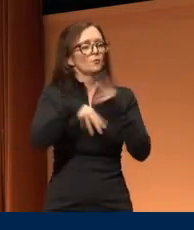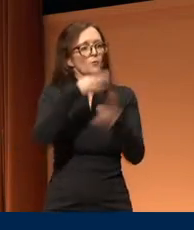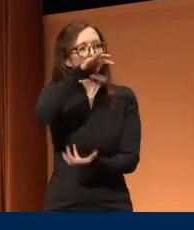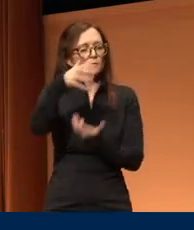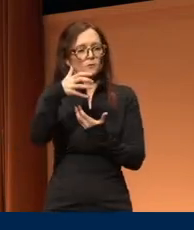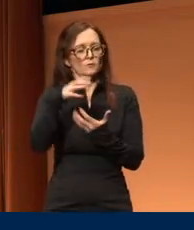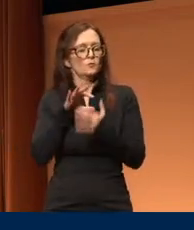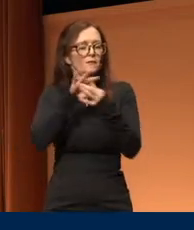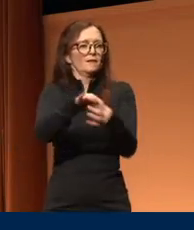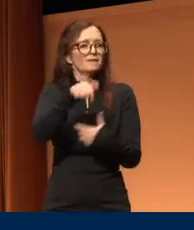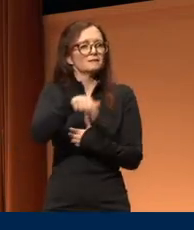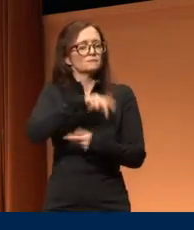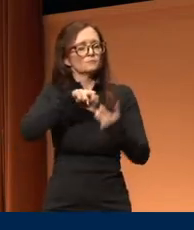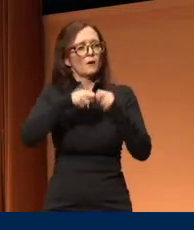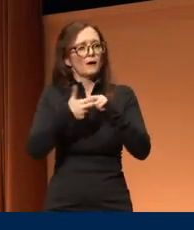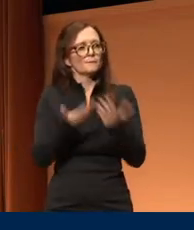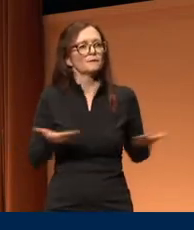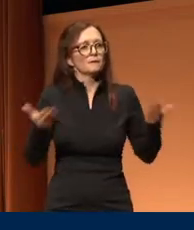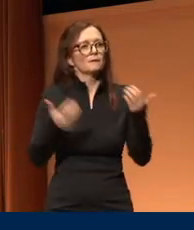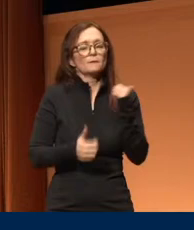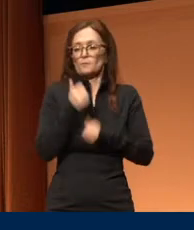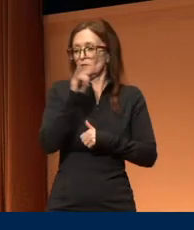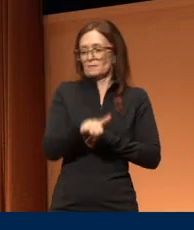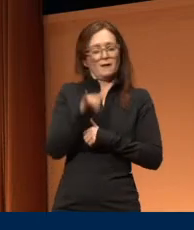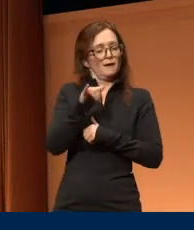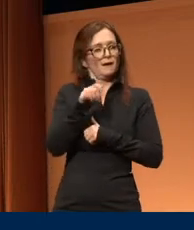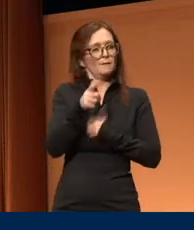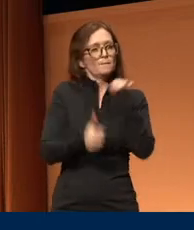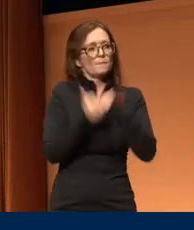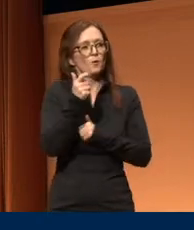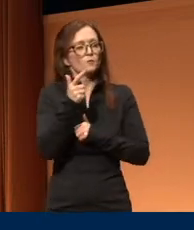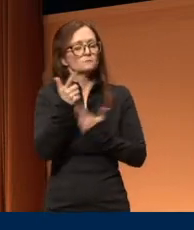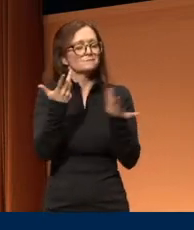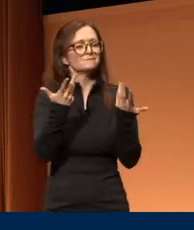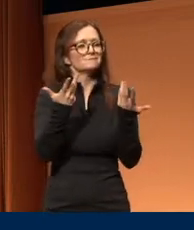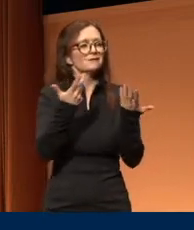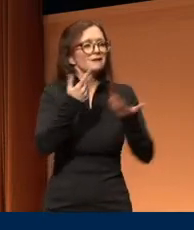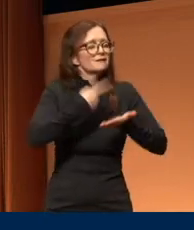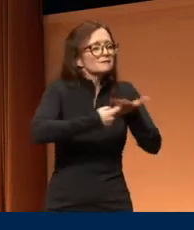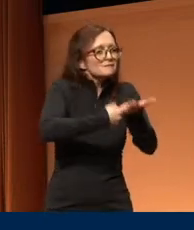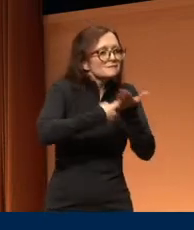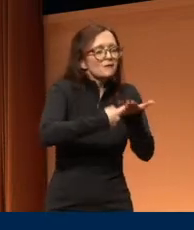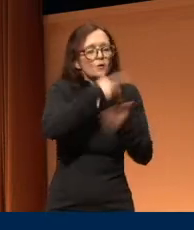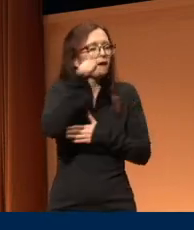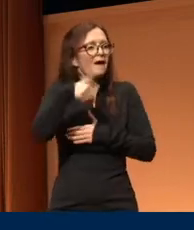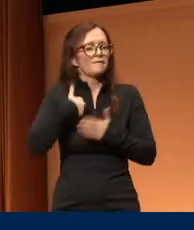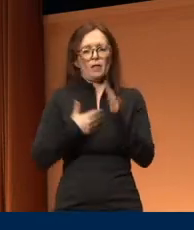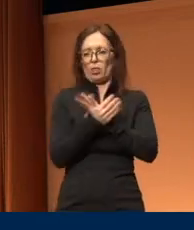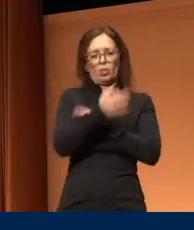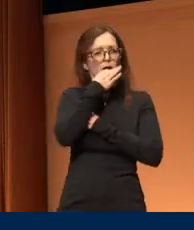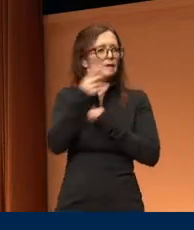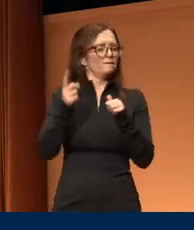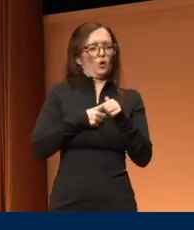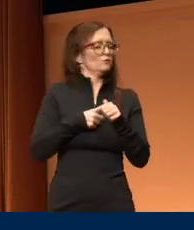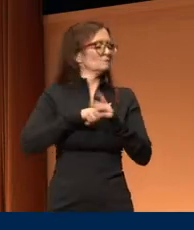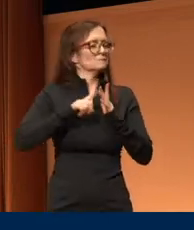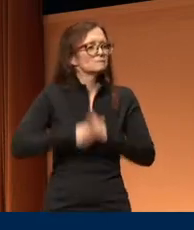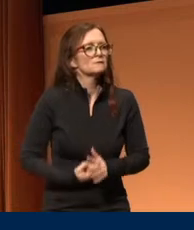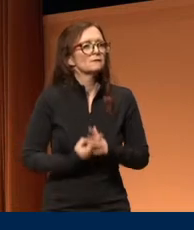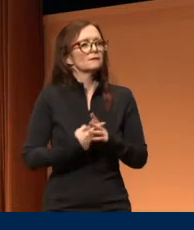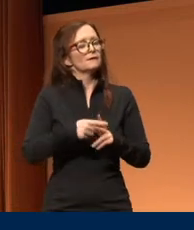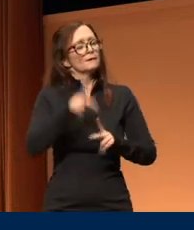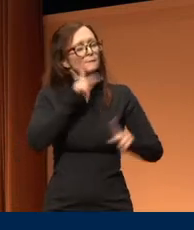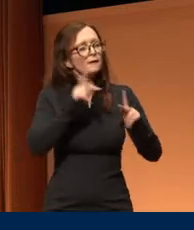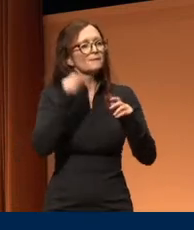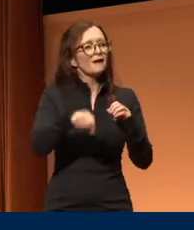hand. Unlike majority rule, deliberation does not require competence at the get-go, since participants can educate